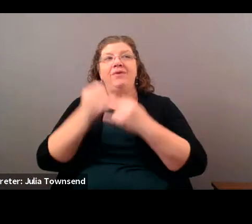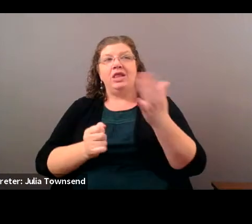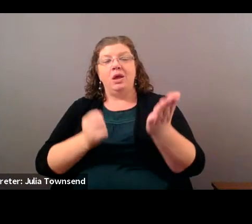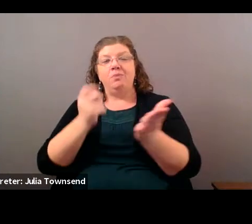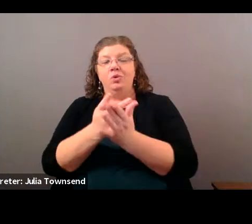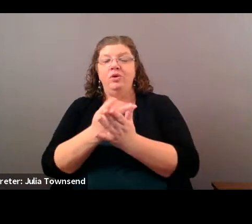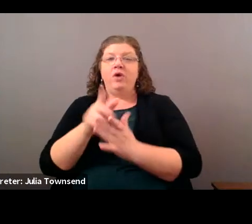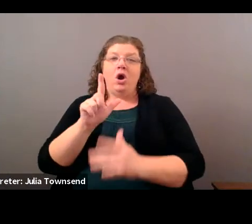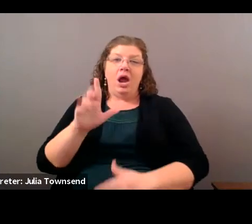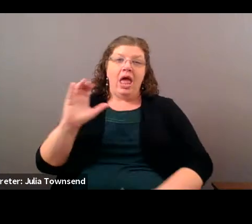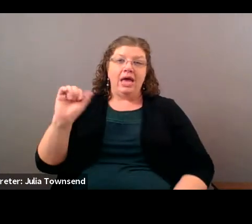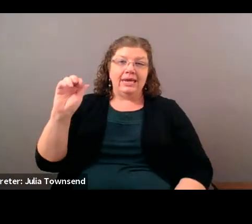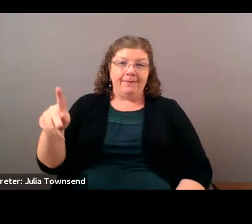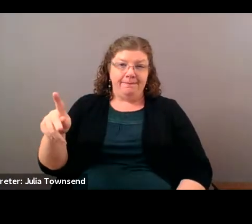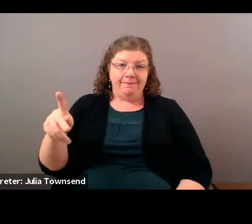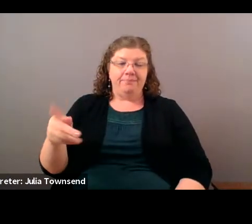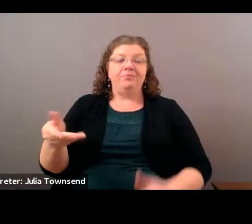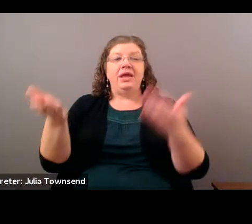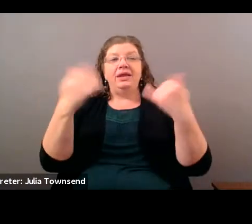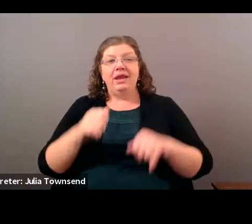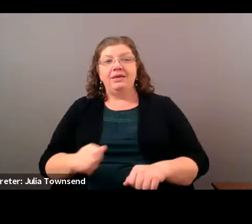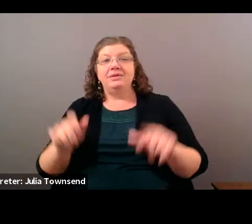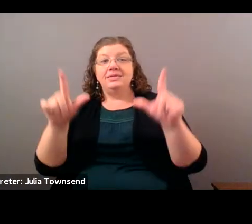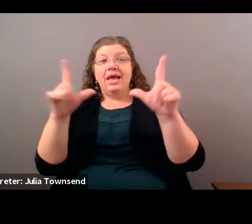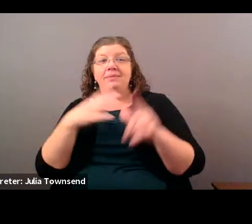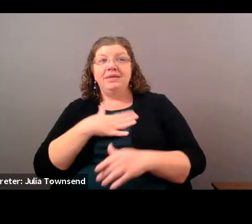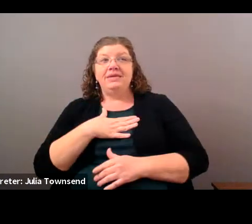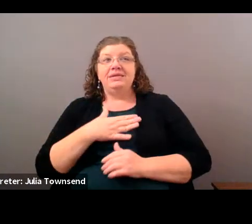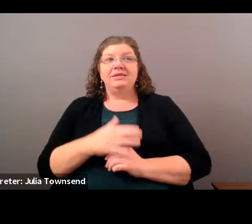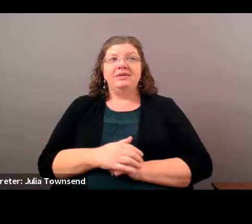LCAP. Next slide, please.